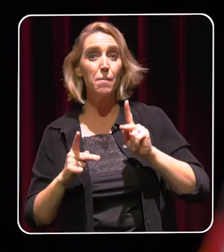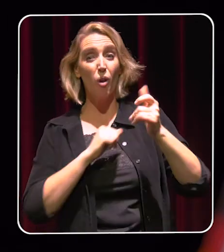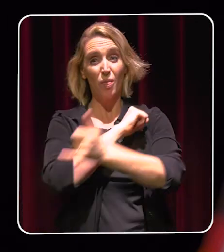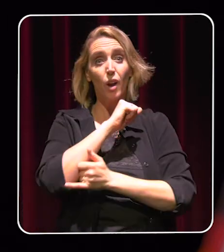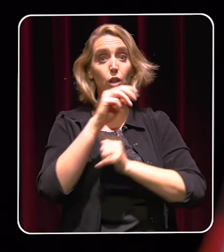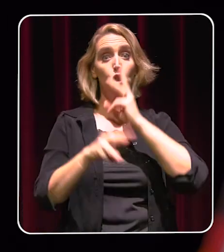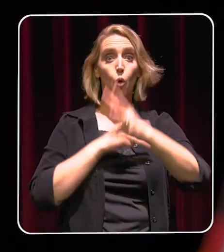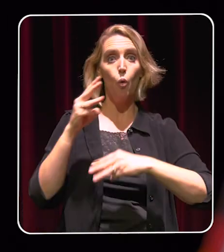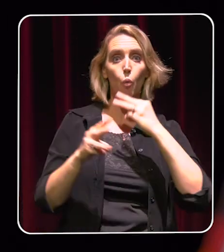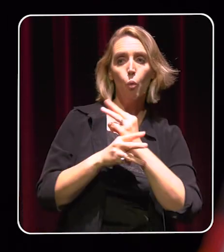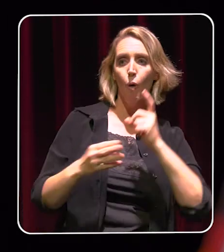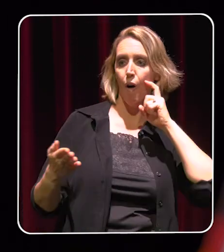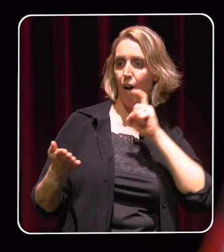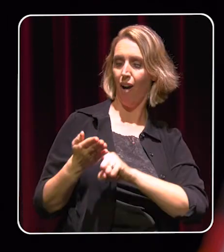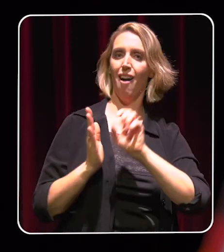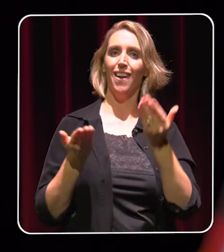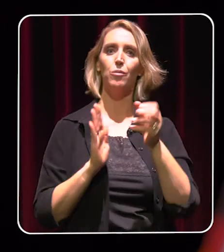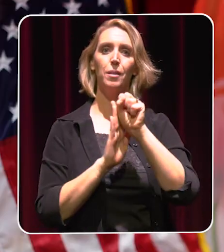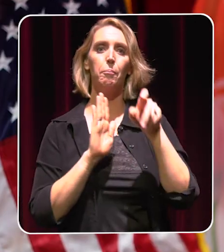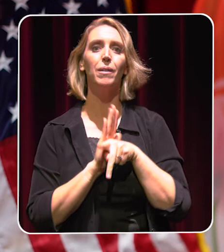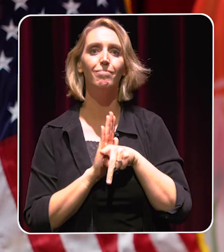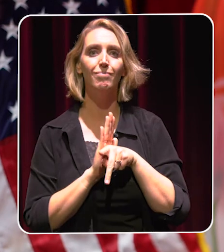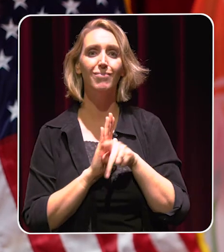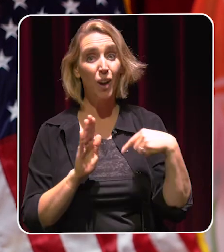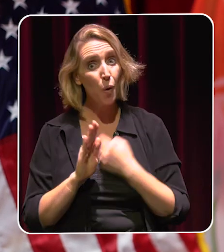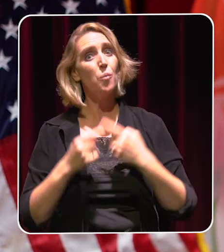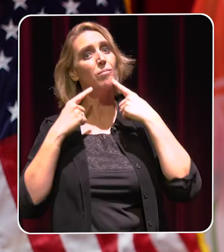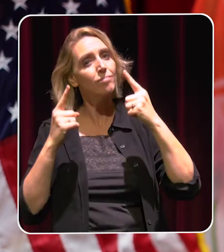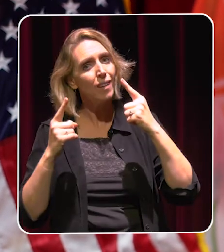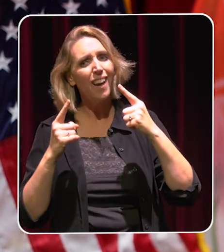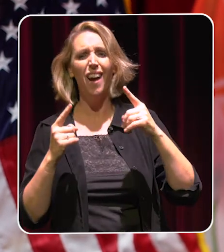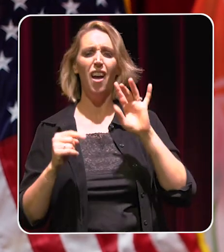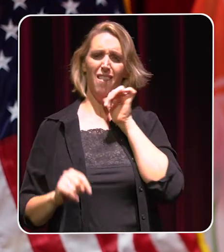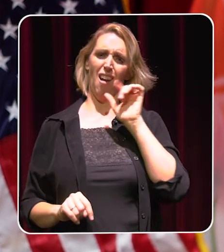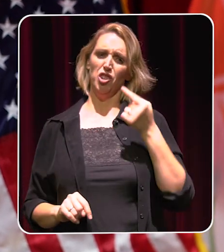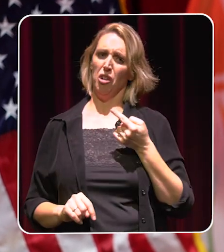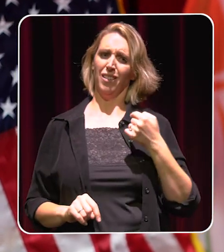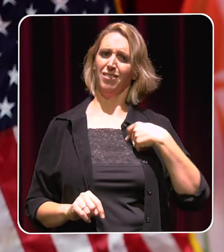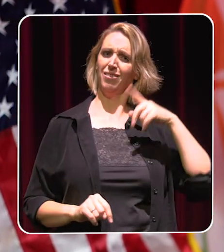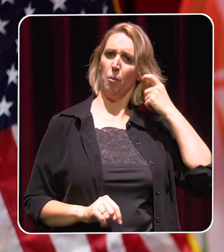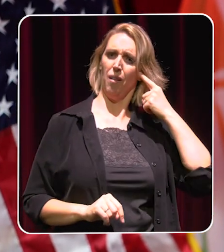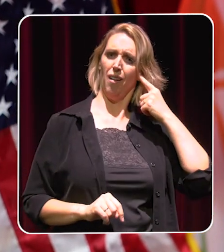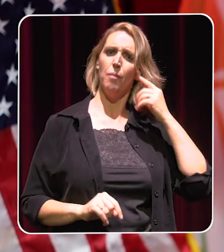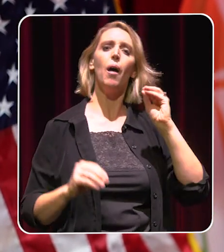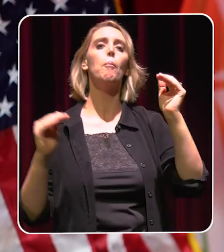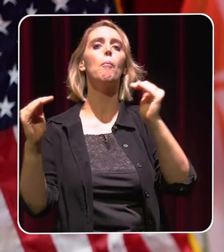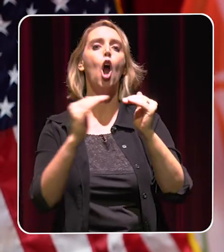the country and the world have taken note. And we've done it, not through parochialism, but